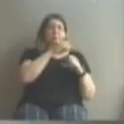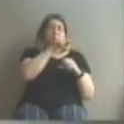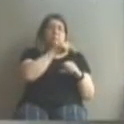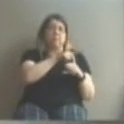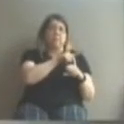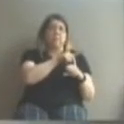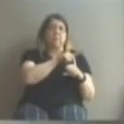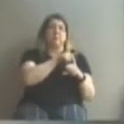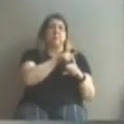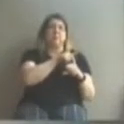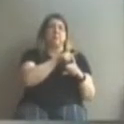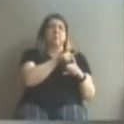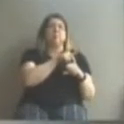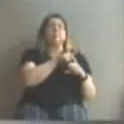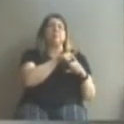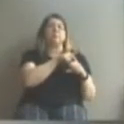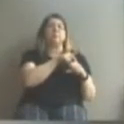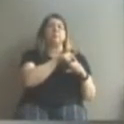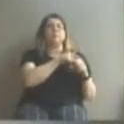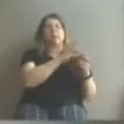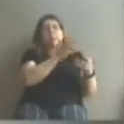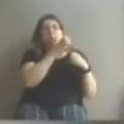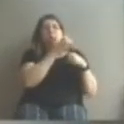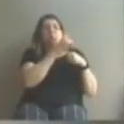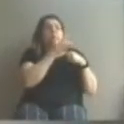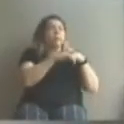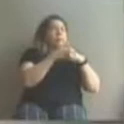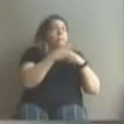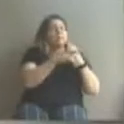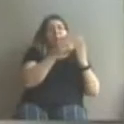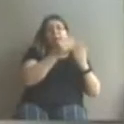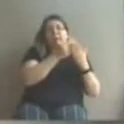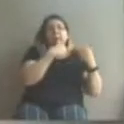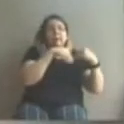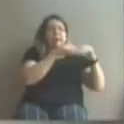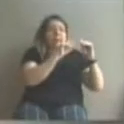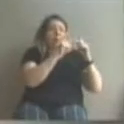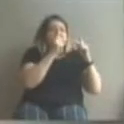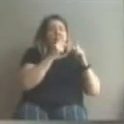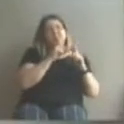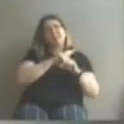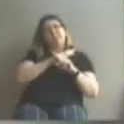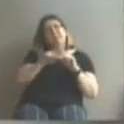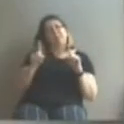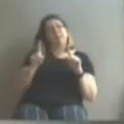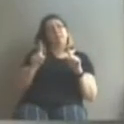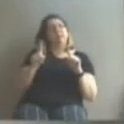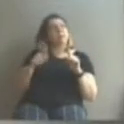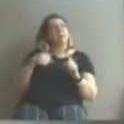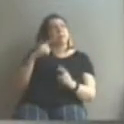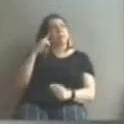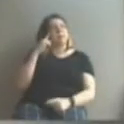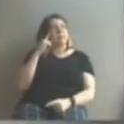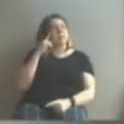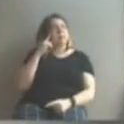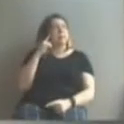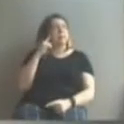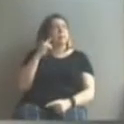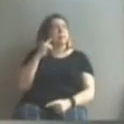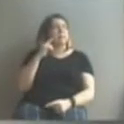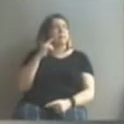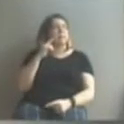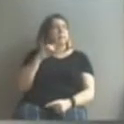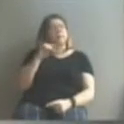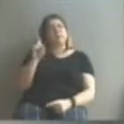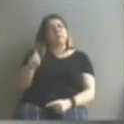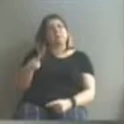principals that, you know, like the money available to have available to sell back these positions. However, I think that it's a